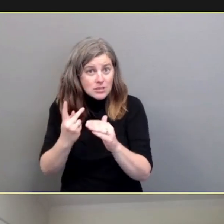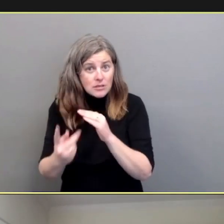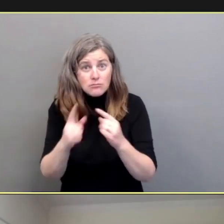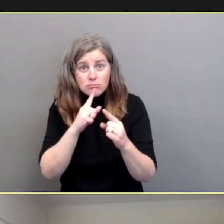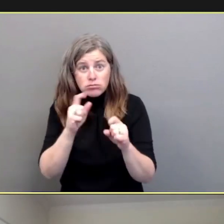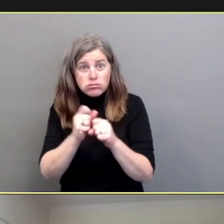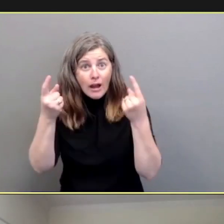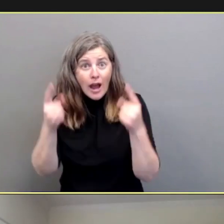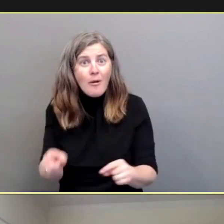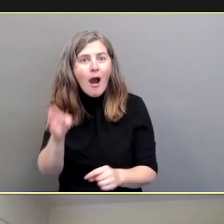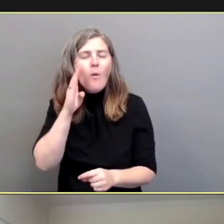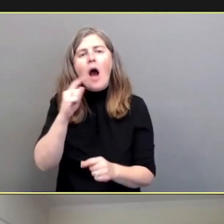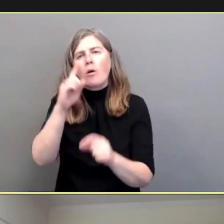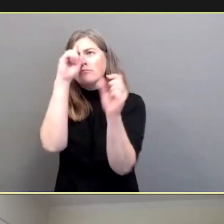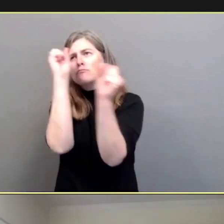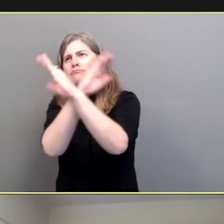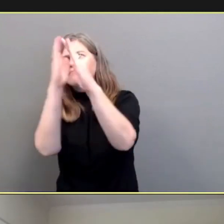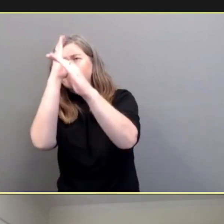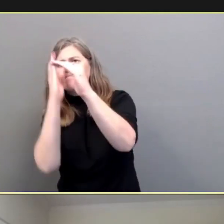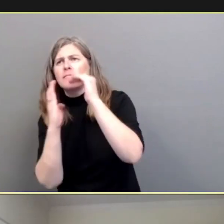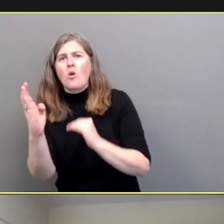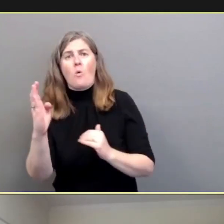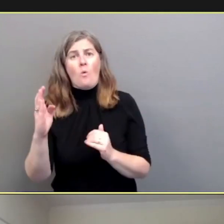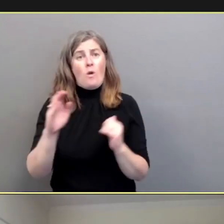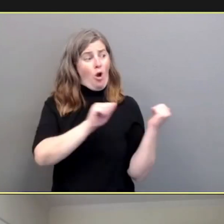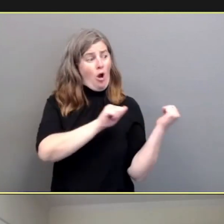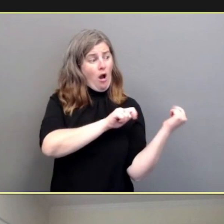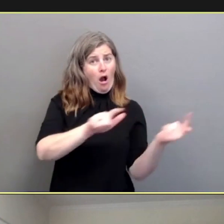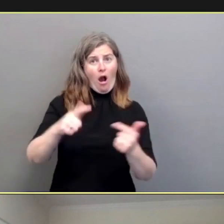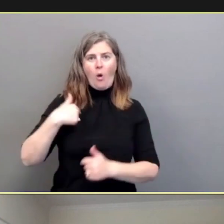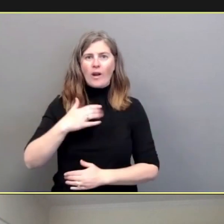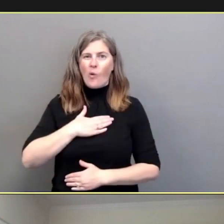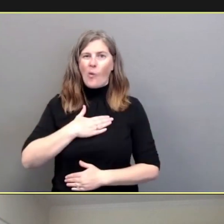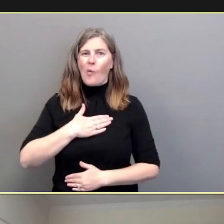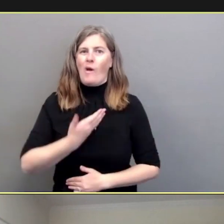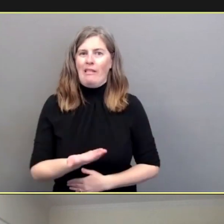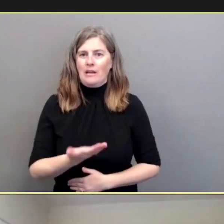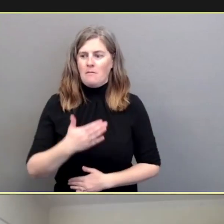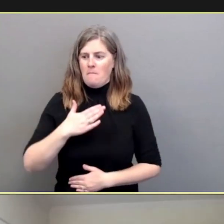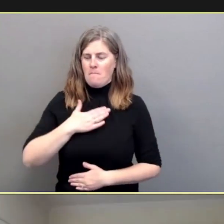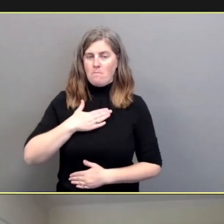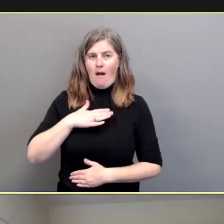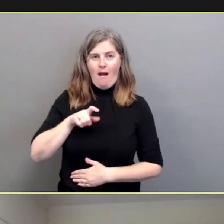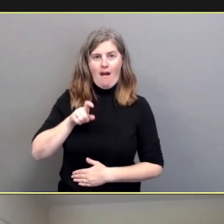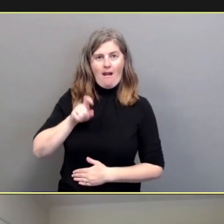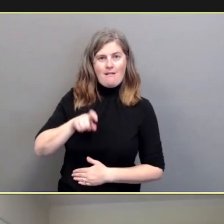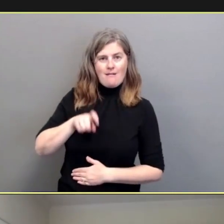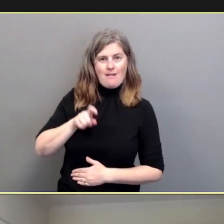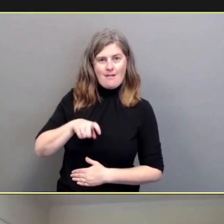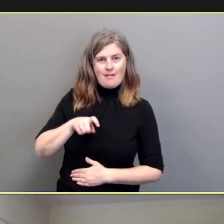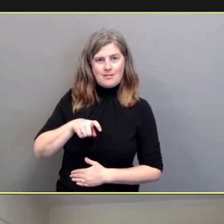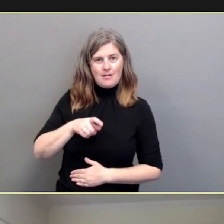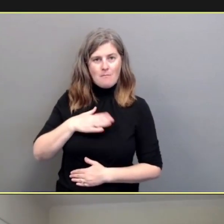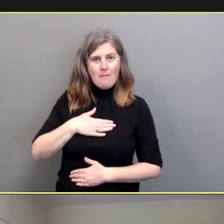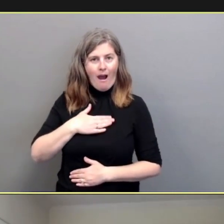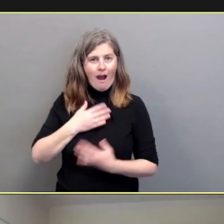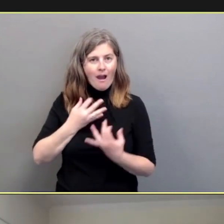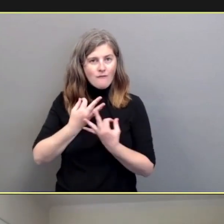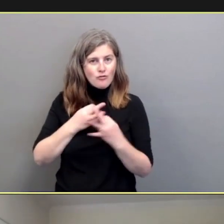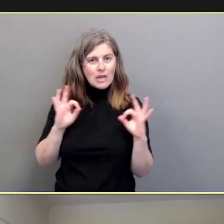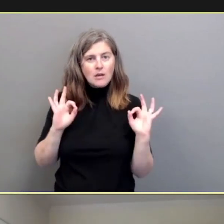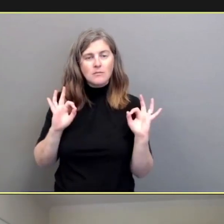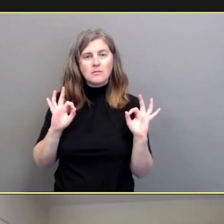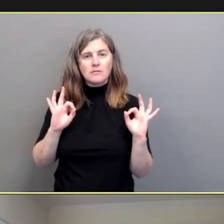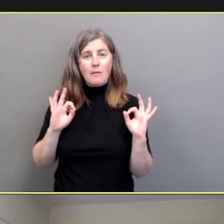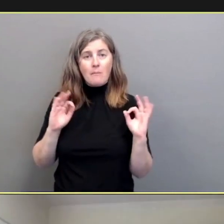up with some future where we all were willing to balance our own needs for individual freedoms